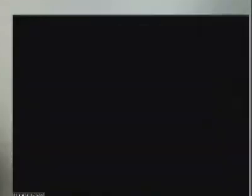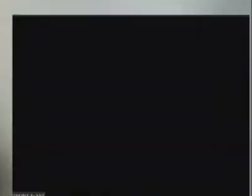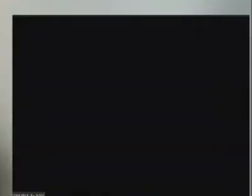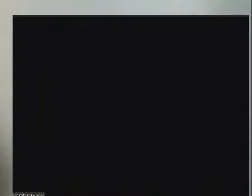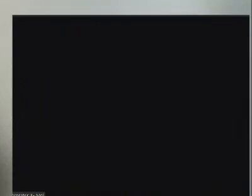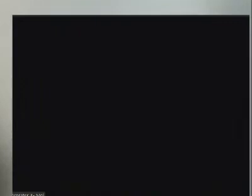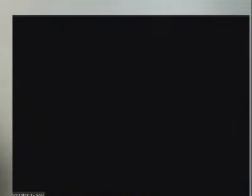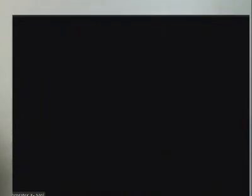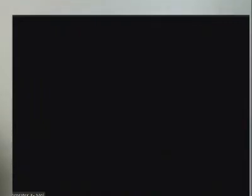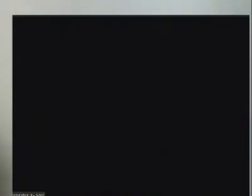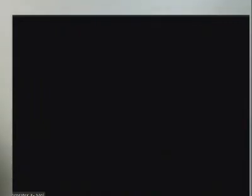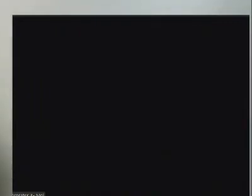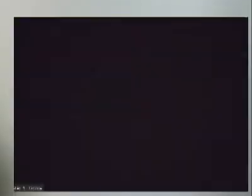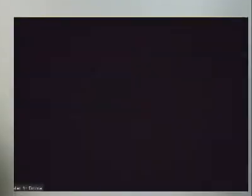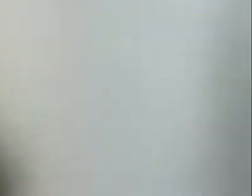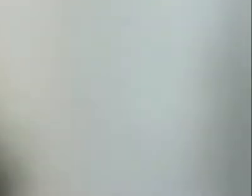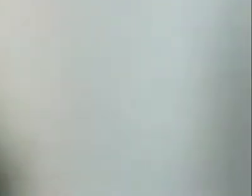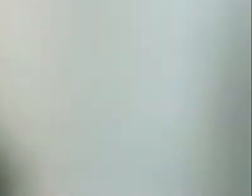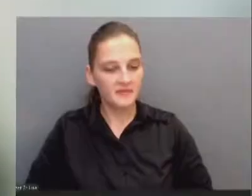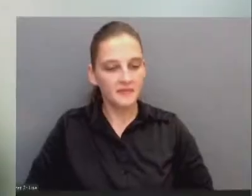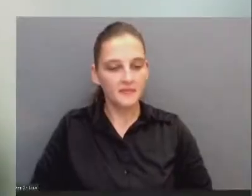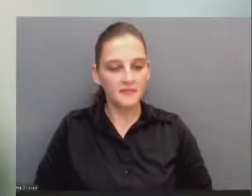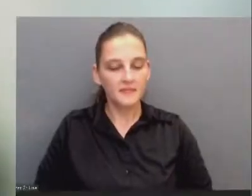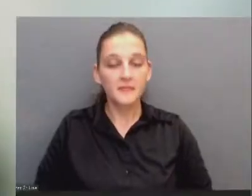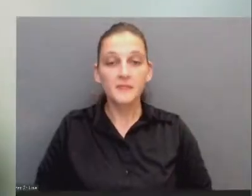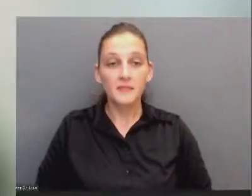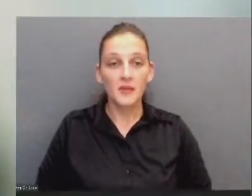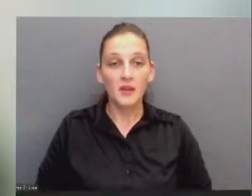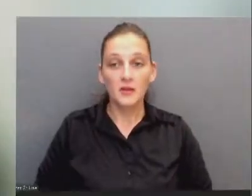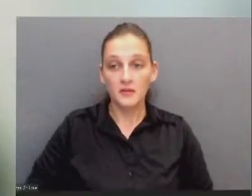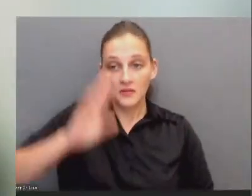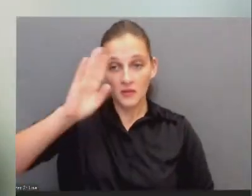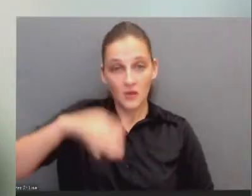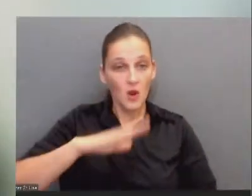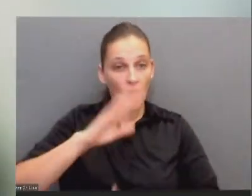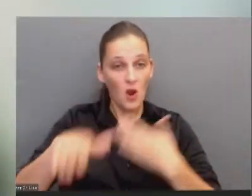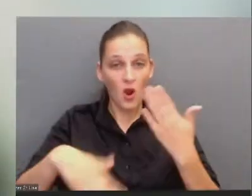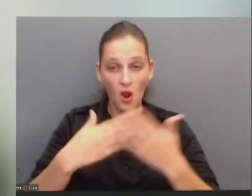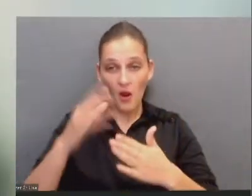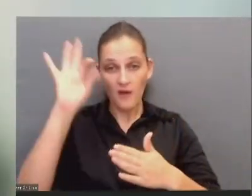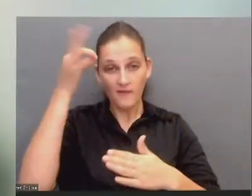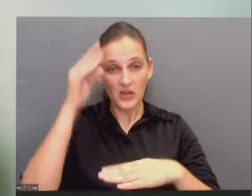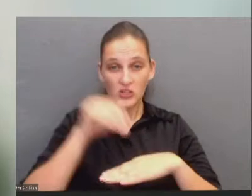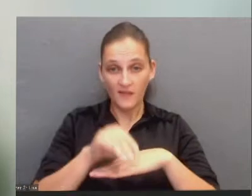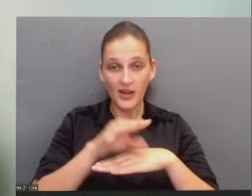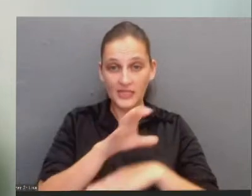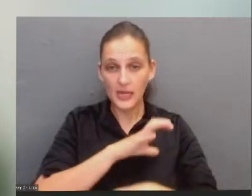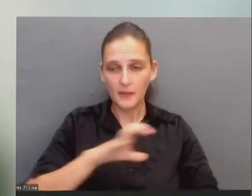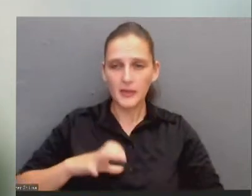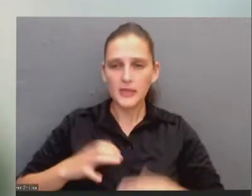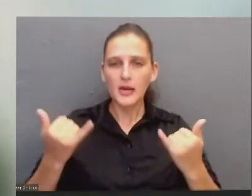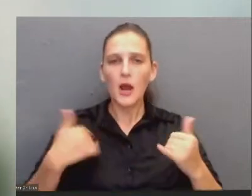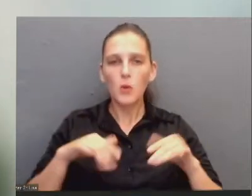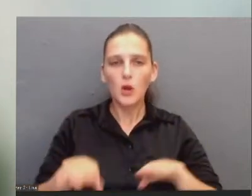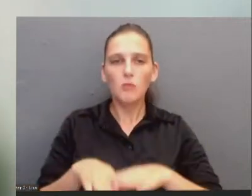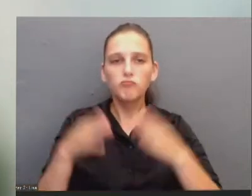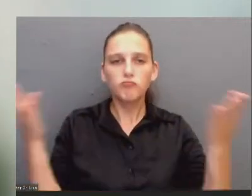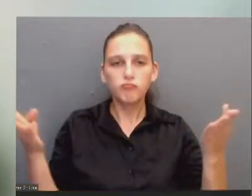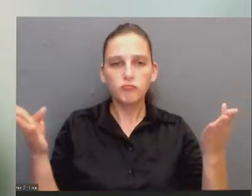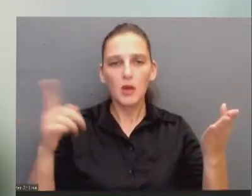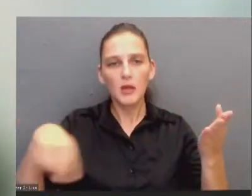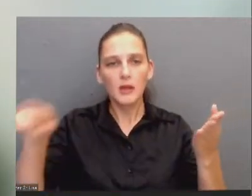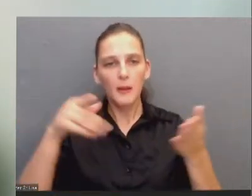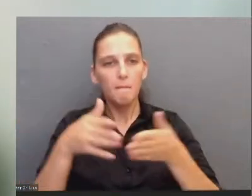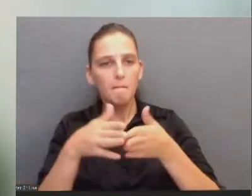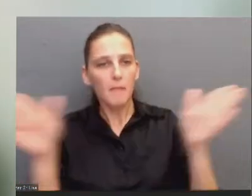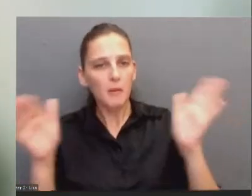you, Madam Chair. So as with all federal advisory committees, this is an opportunity for the task force to receive comments from the members